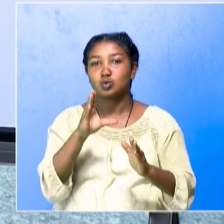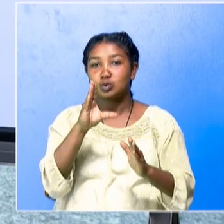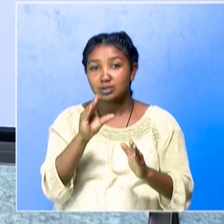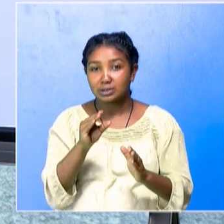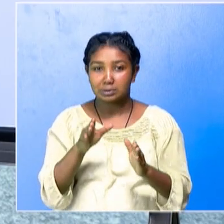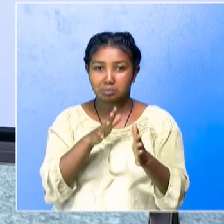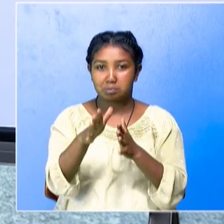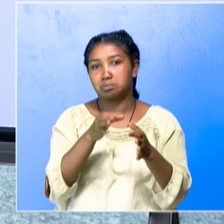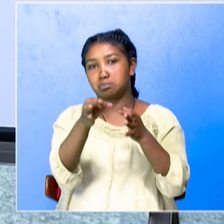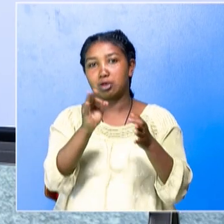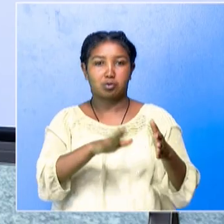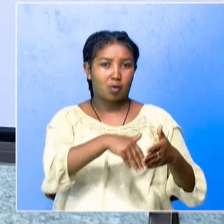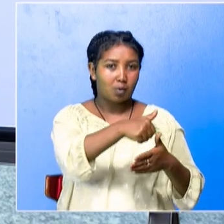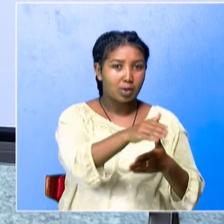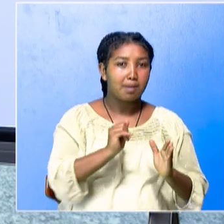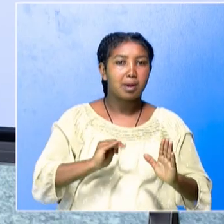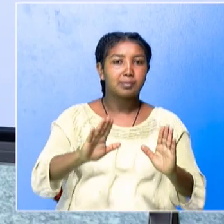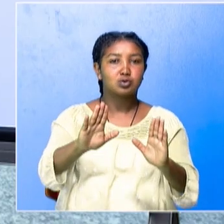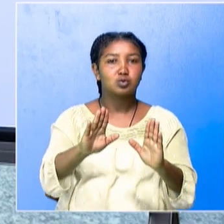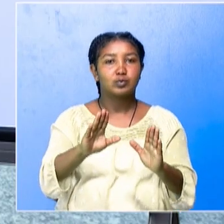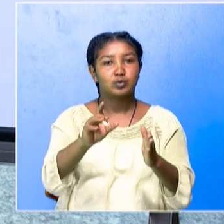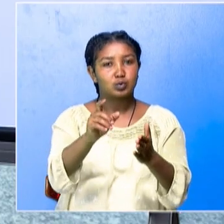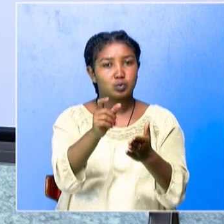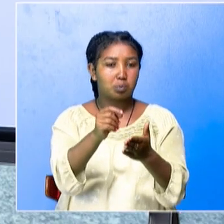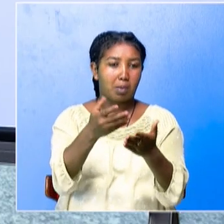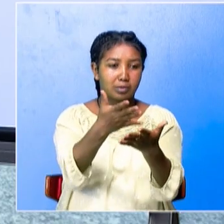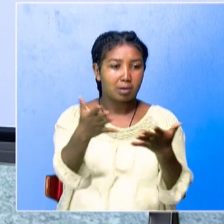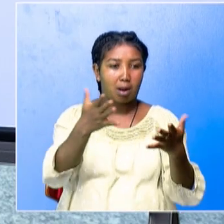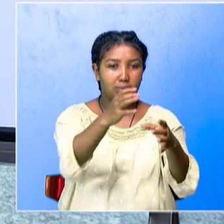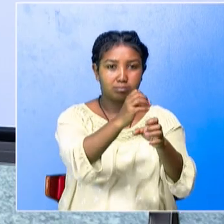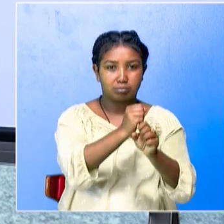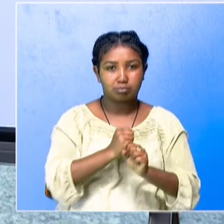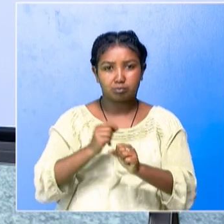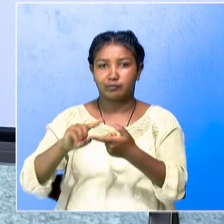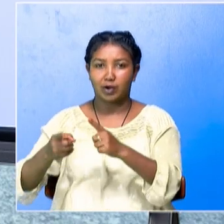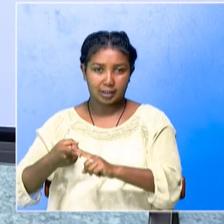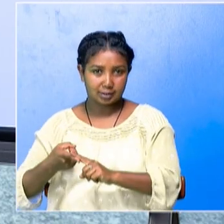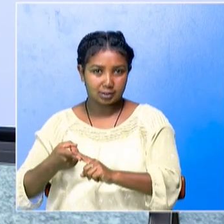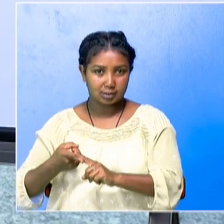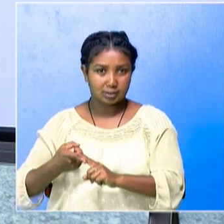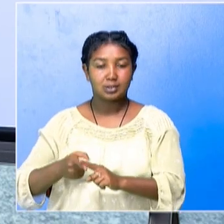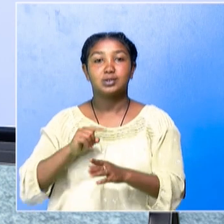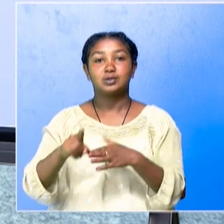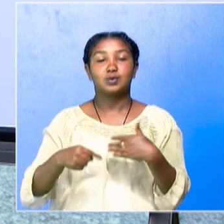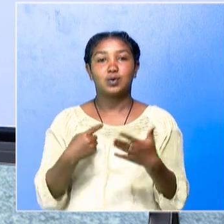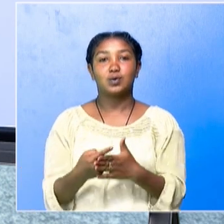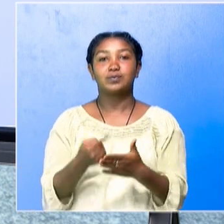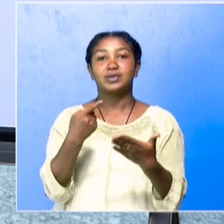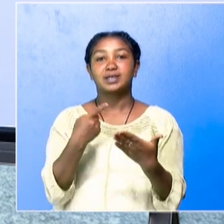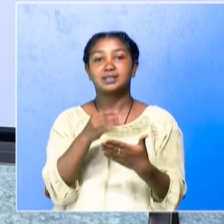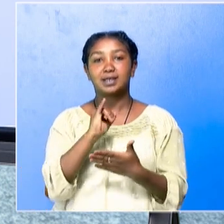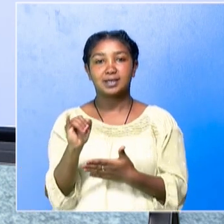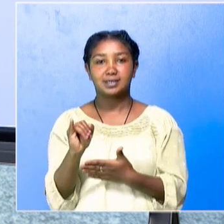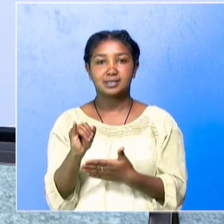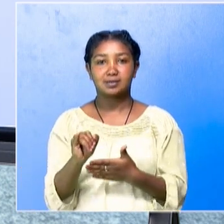the permission to go out, the permission to take materials from your friends. So this